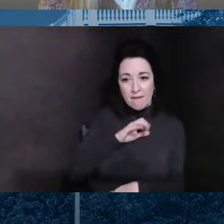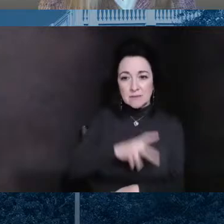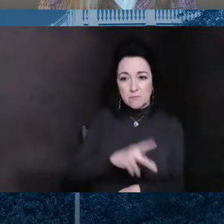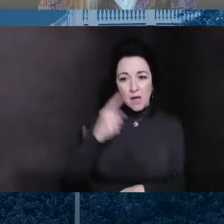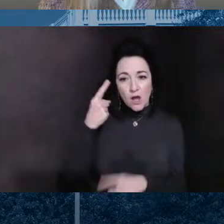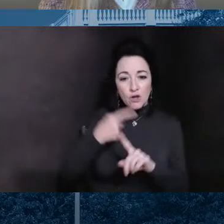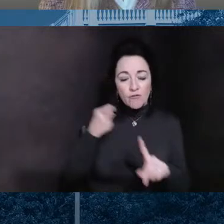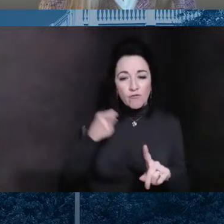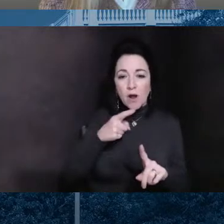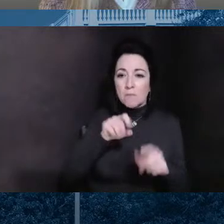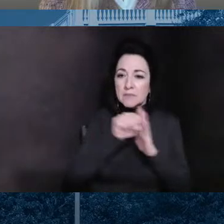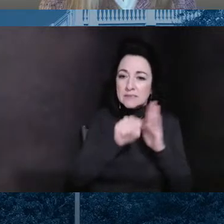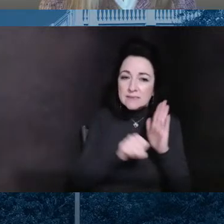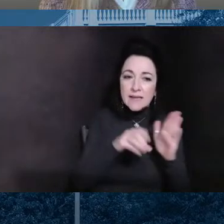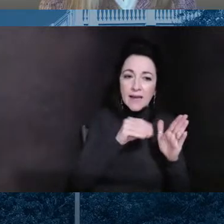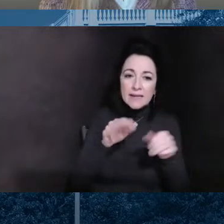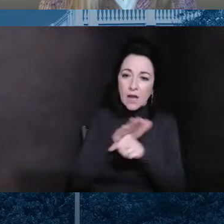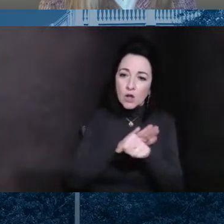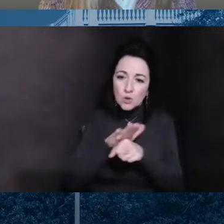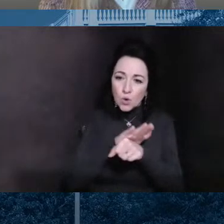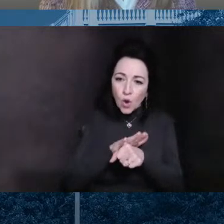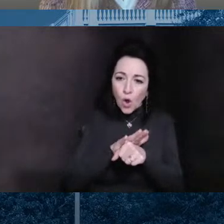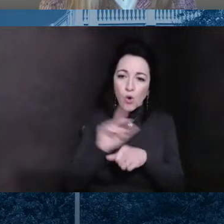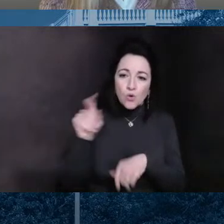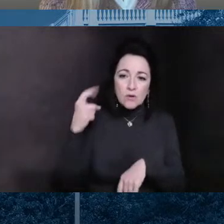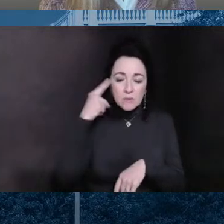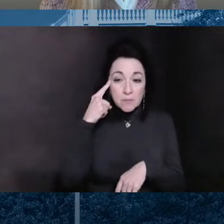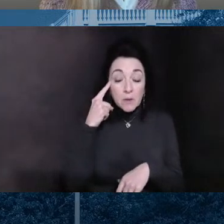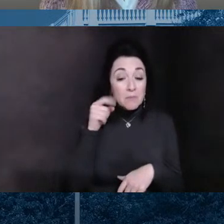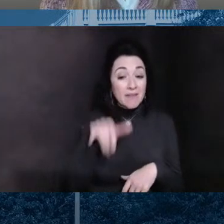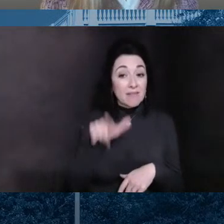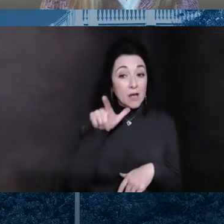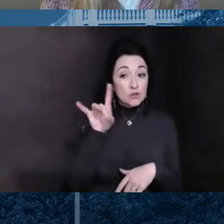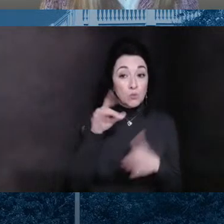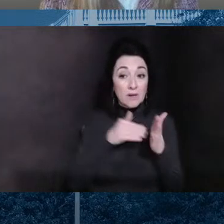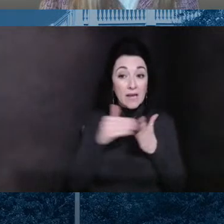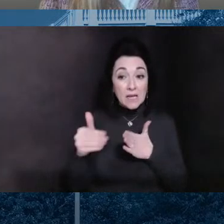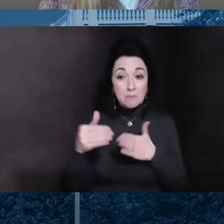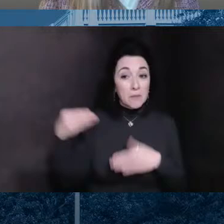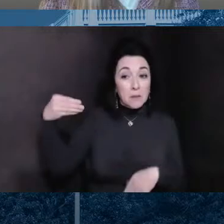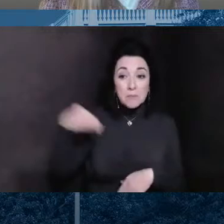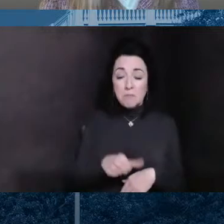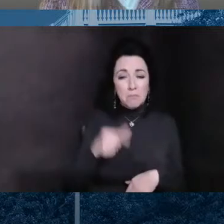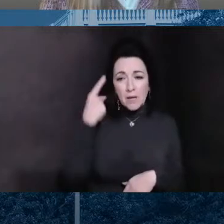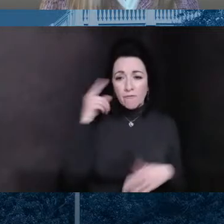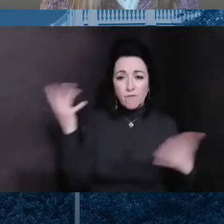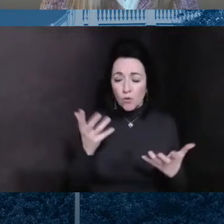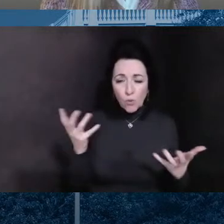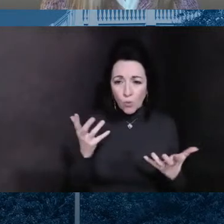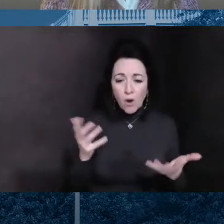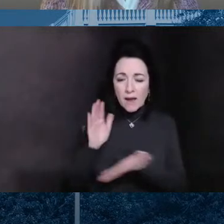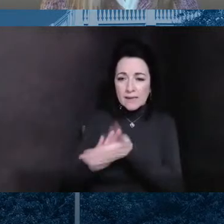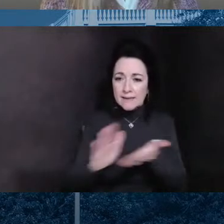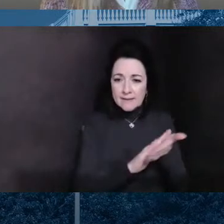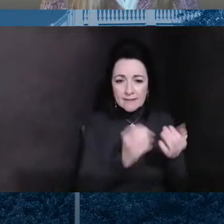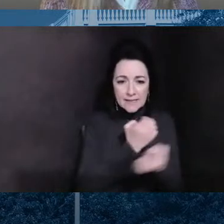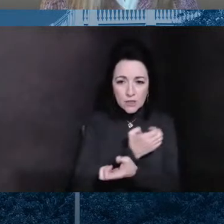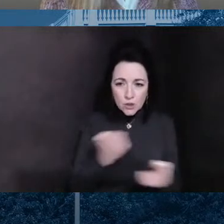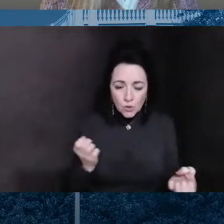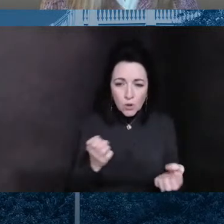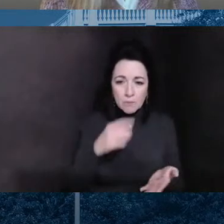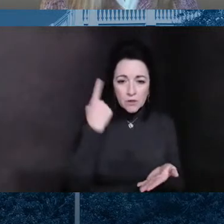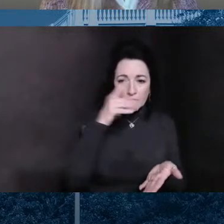schools as well. This has been for testing. This has been for PPE. This has been for sanitizing equipment for first responders or schools